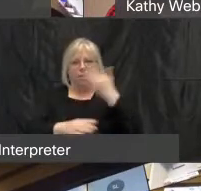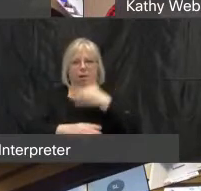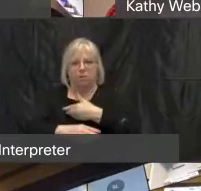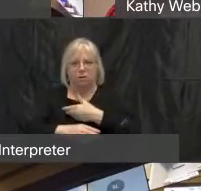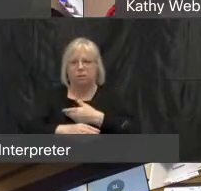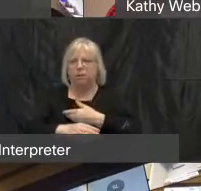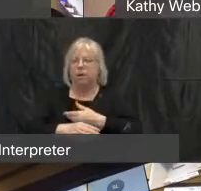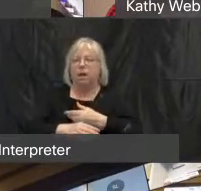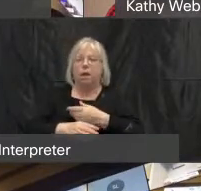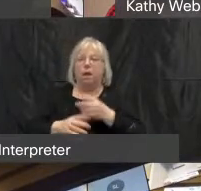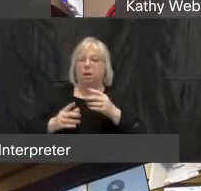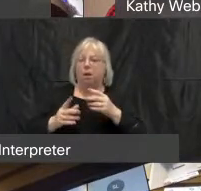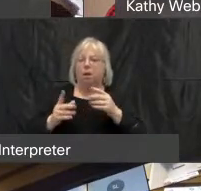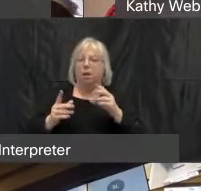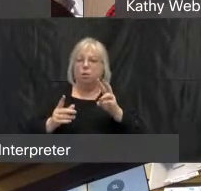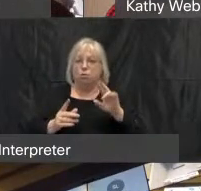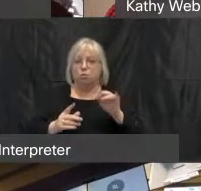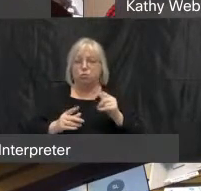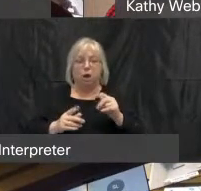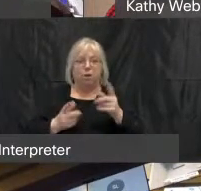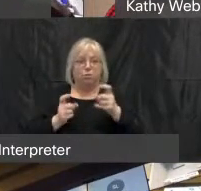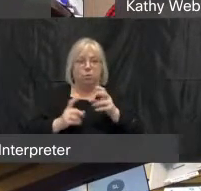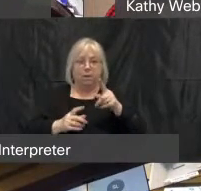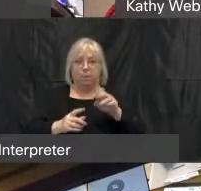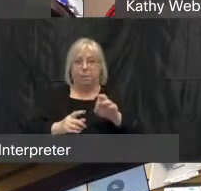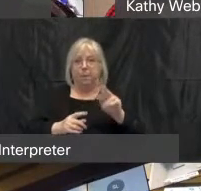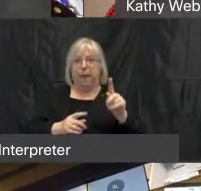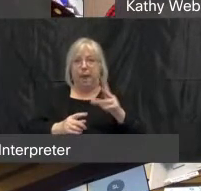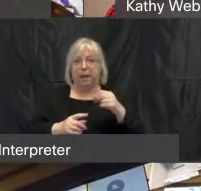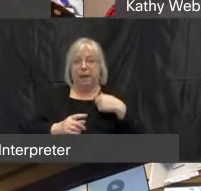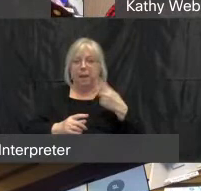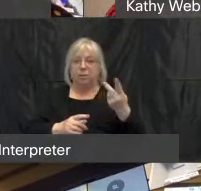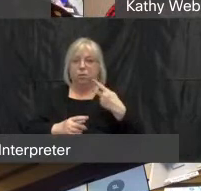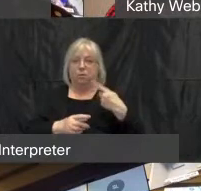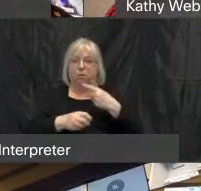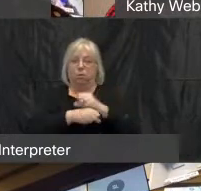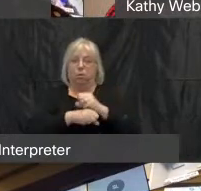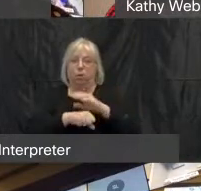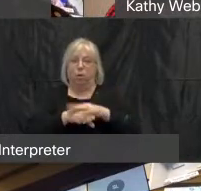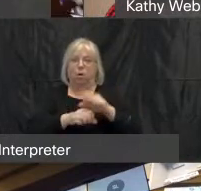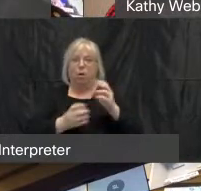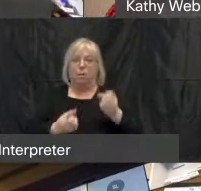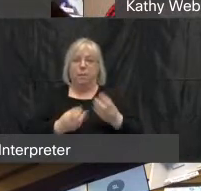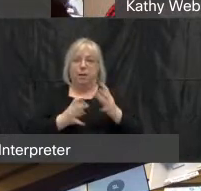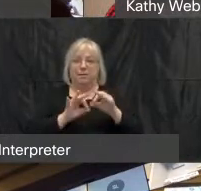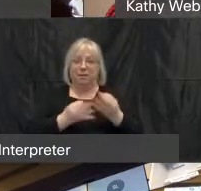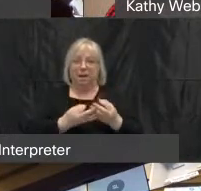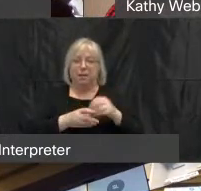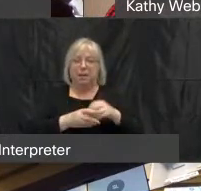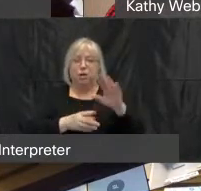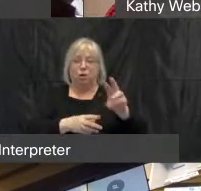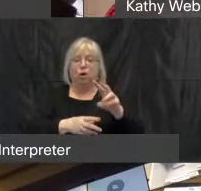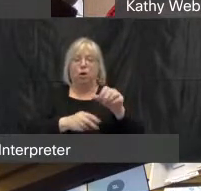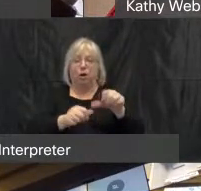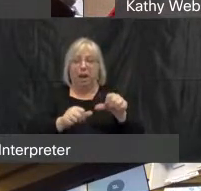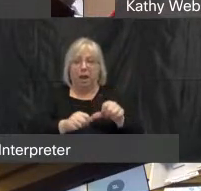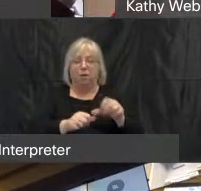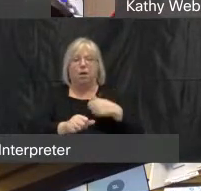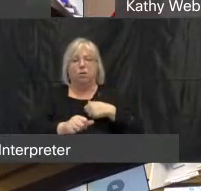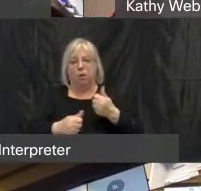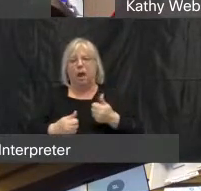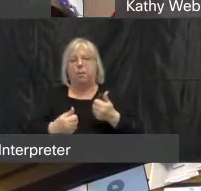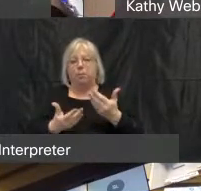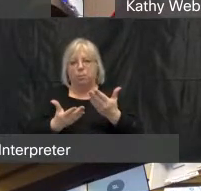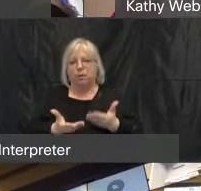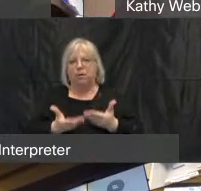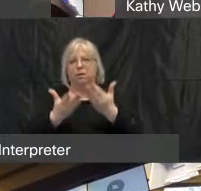And Director Peck and I were working on the multifamily that was in her area that was an issue, and I put forward some recommendations as